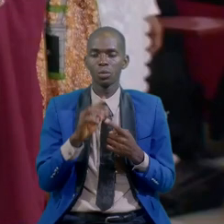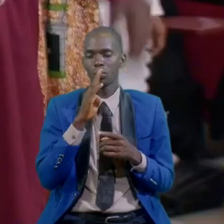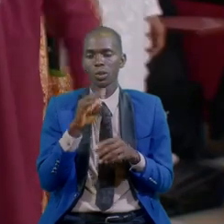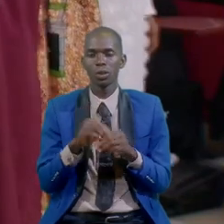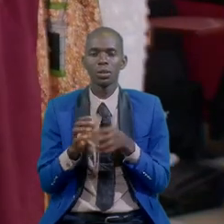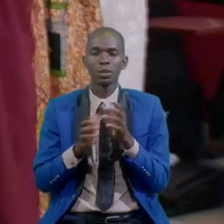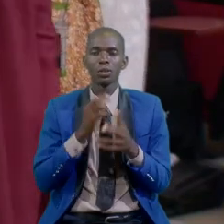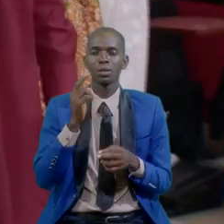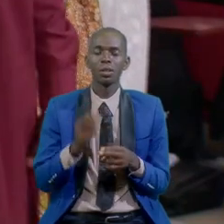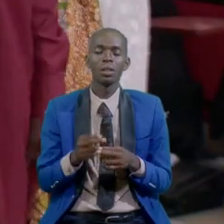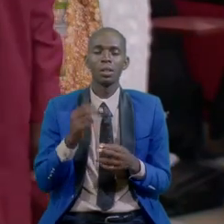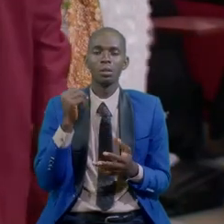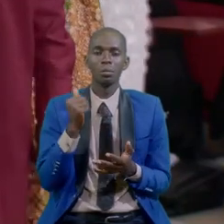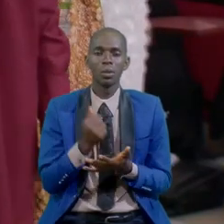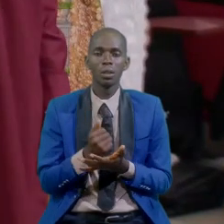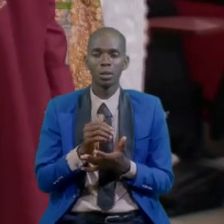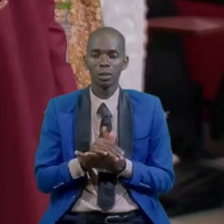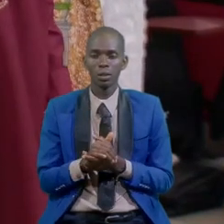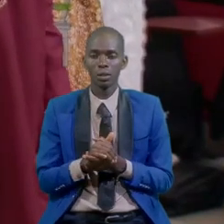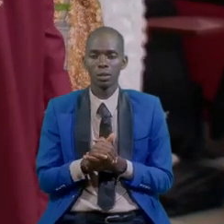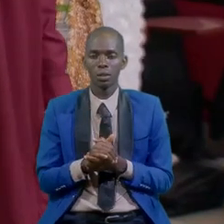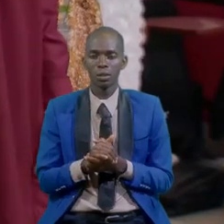in Jesus' name.